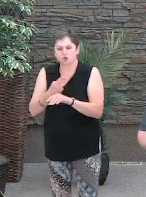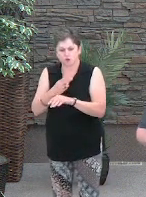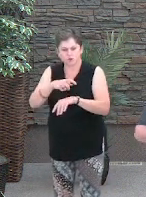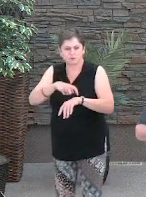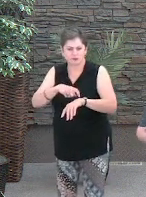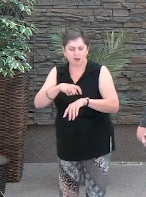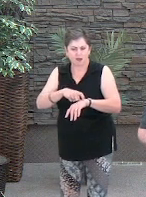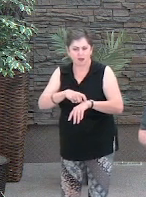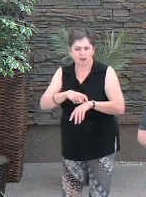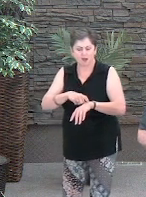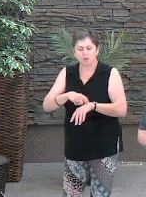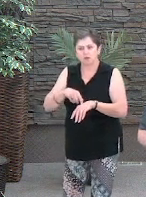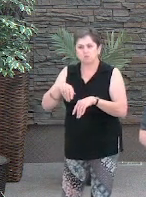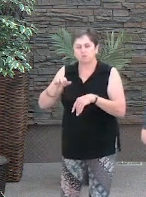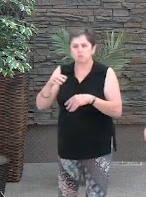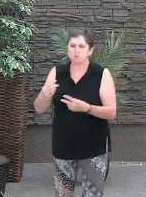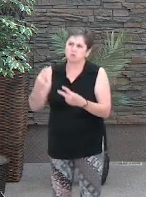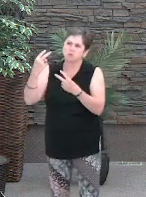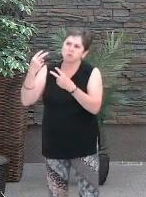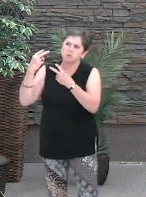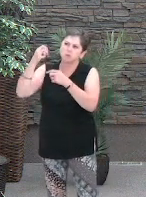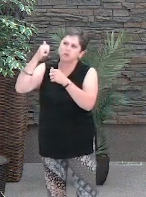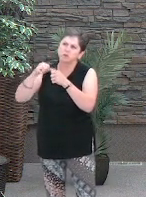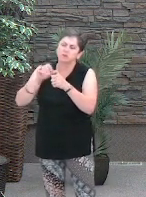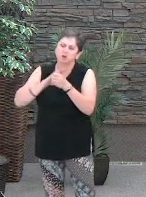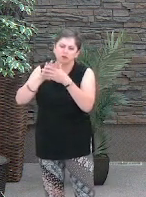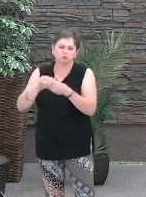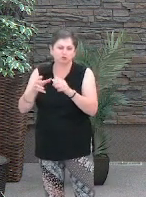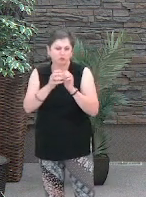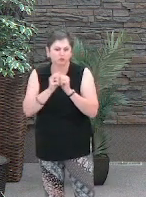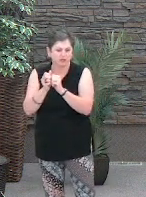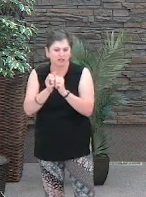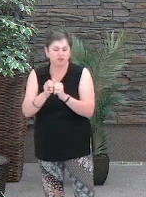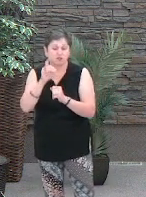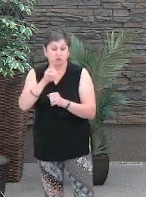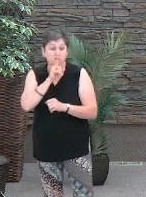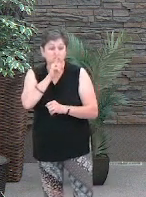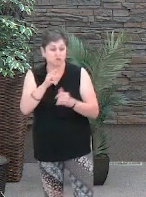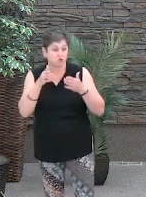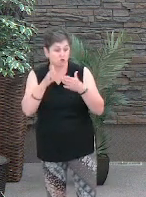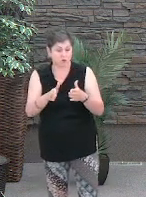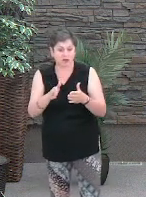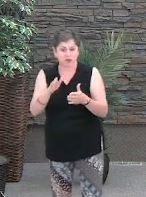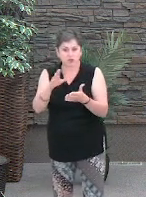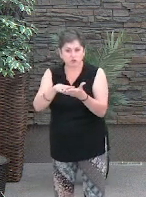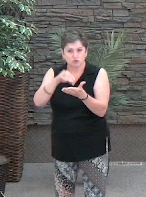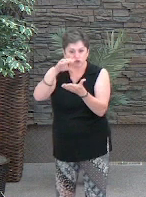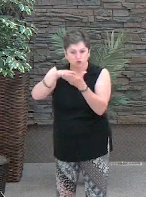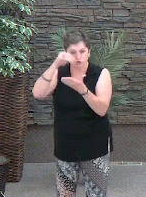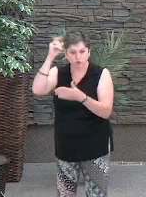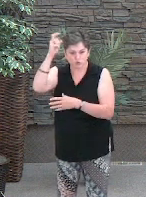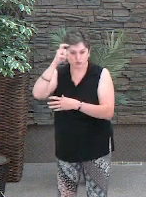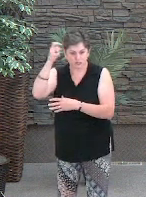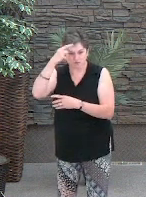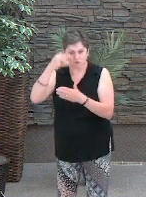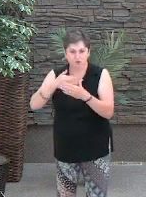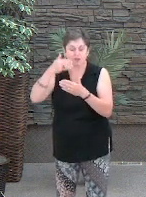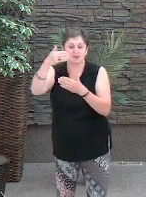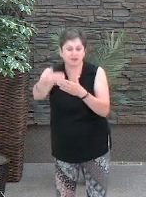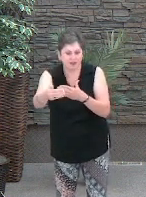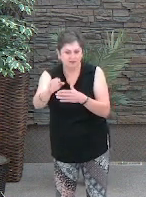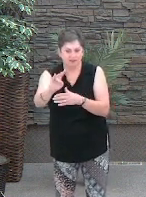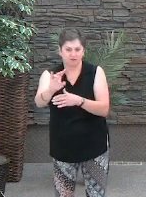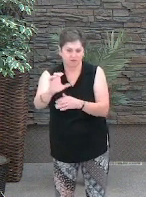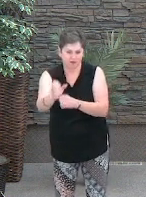time walking through our story together, because I believe it's one of the surest ways to glean wisdom for the next